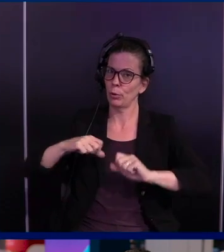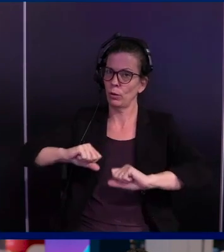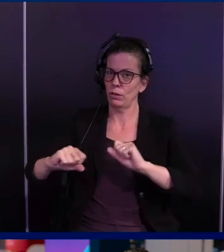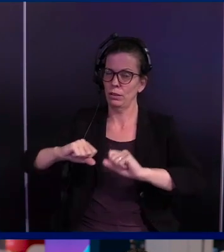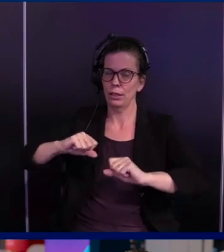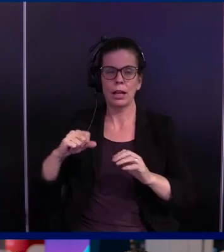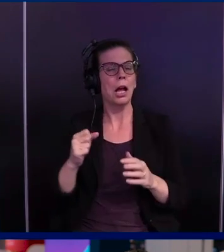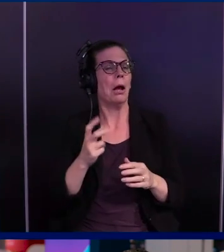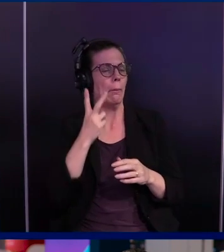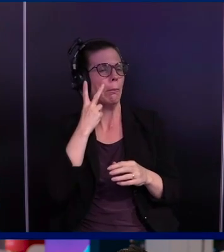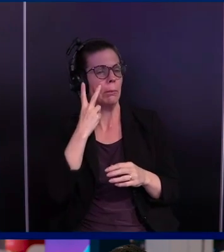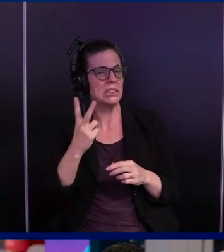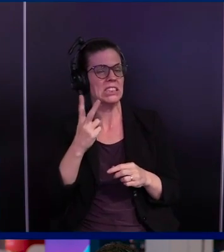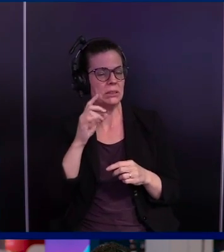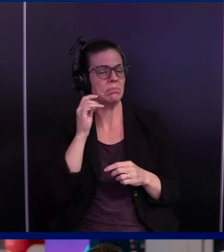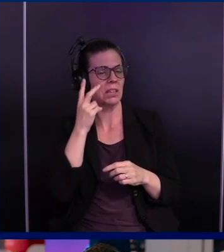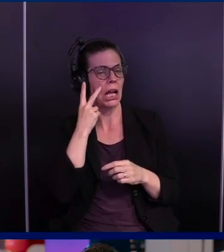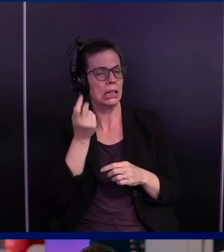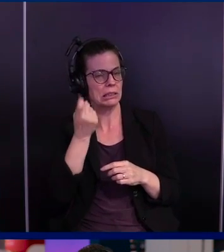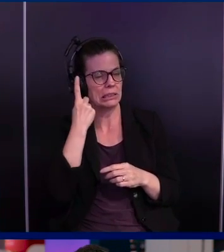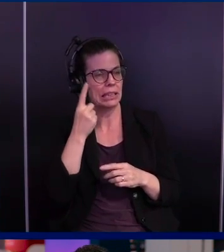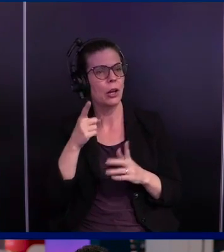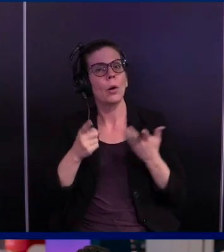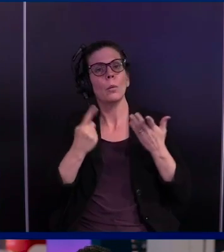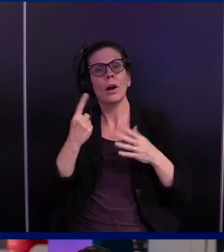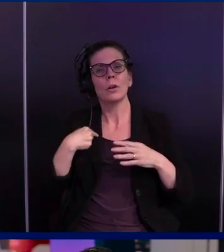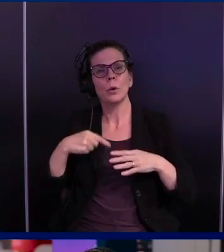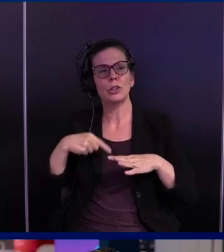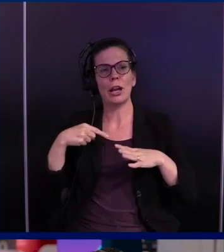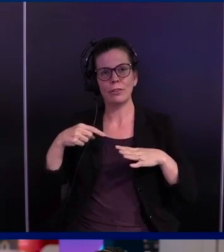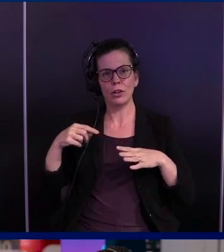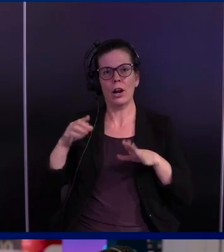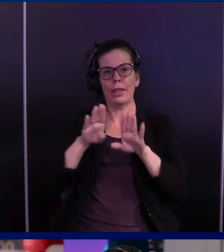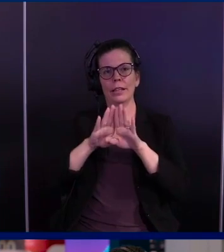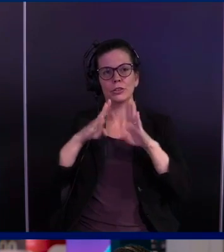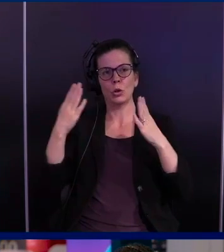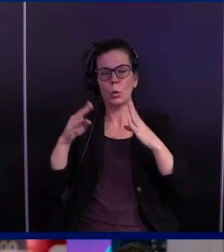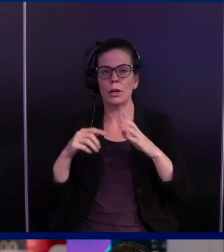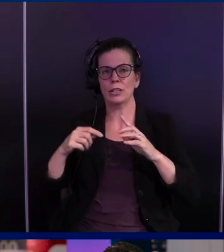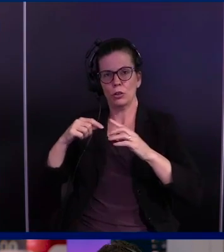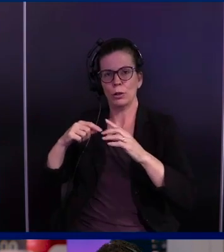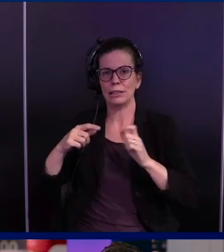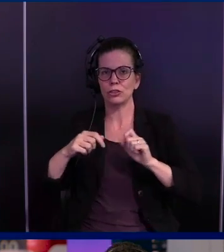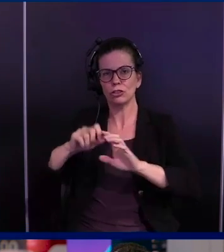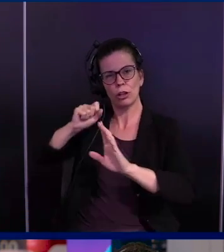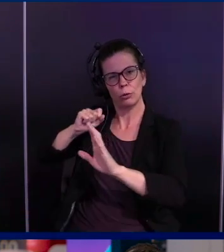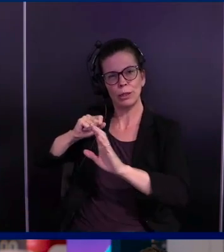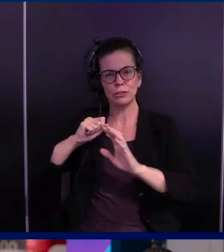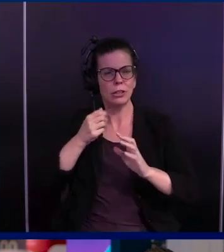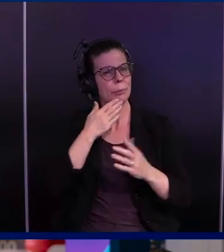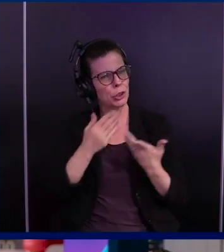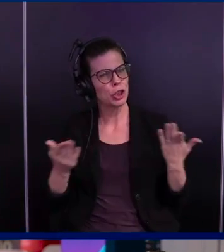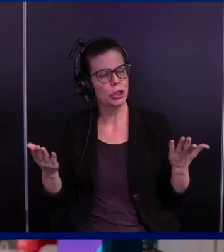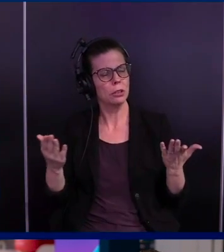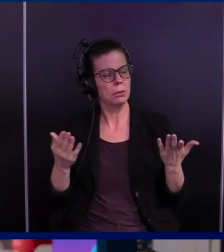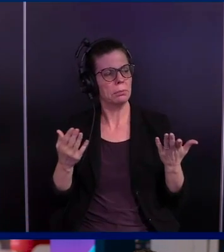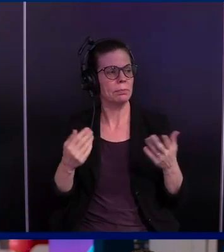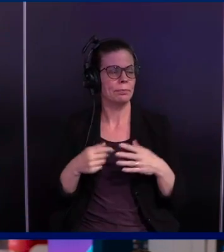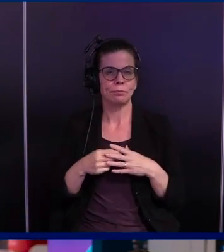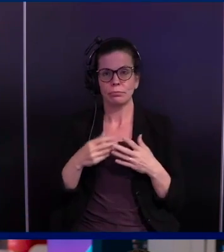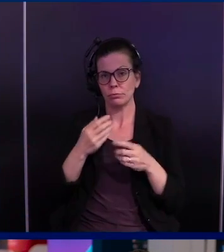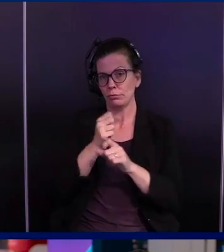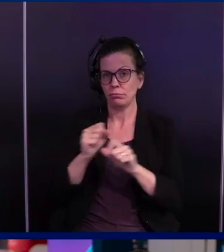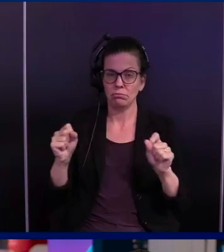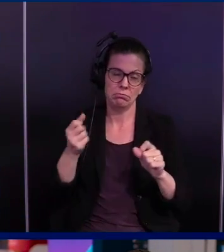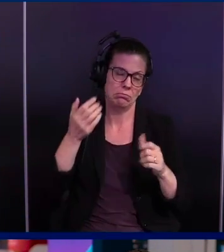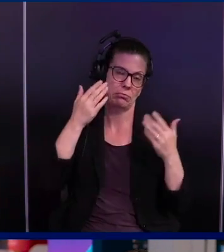Yeah. I see that. I see the one where like you put your back on a door and you go like all the way back and try to reach, get some good pops. Yeah. I don't know how safe that